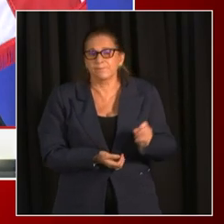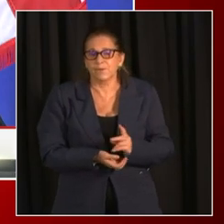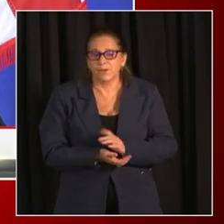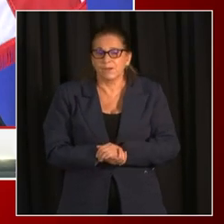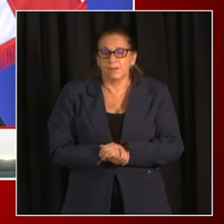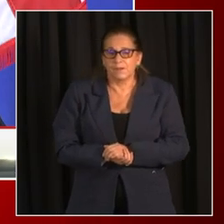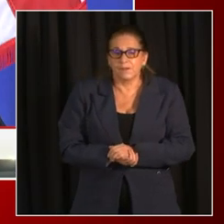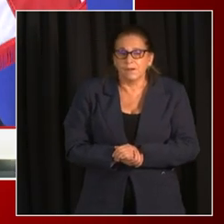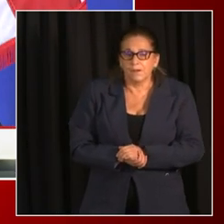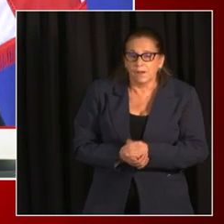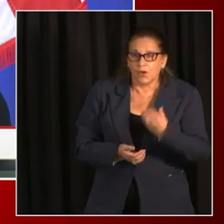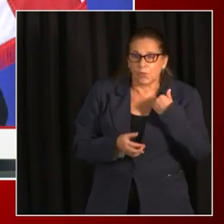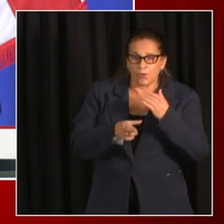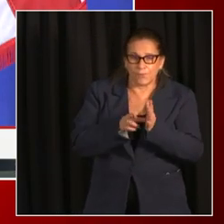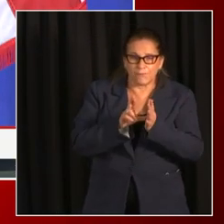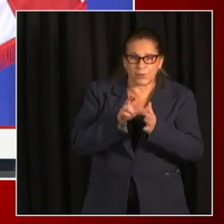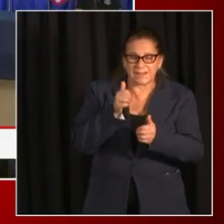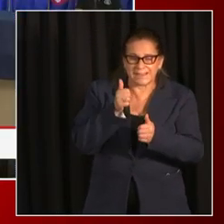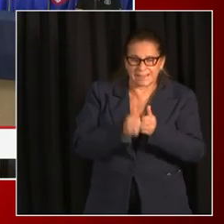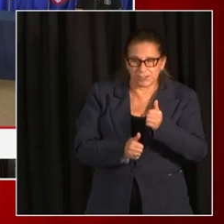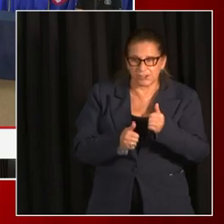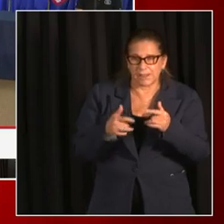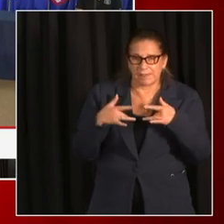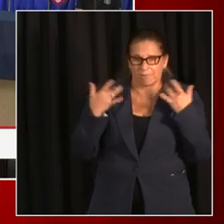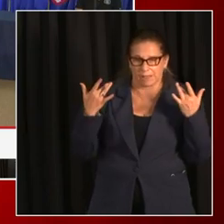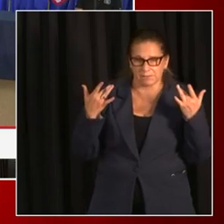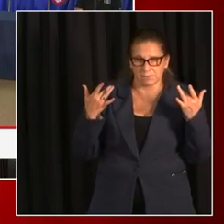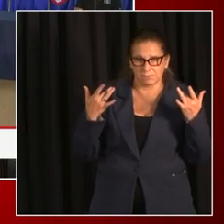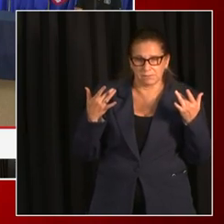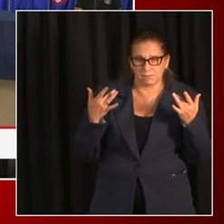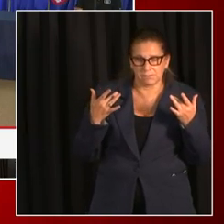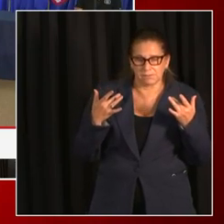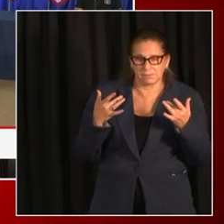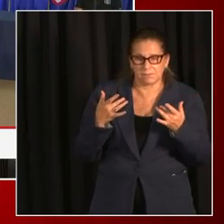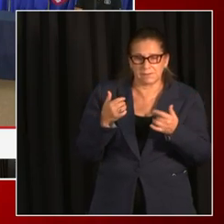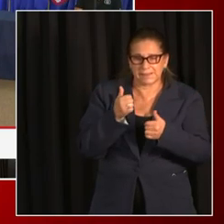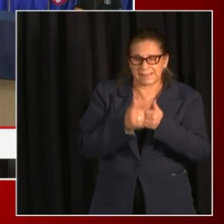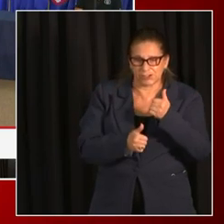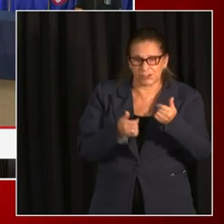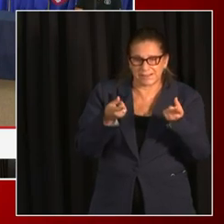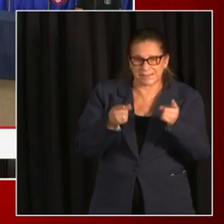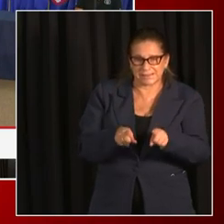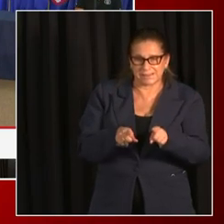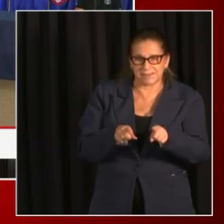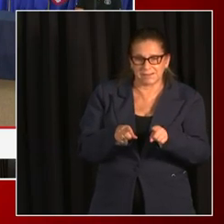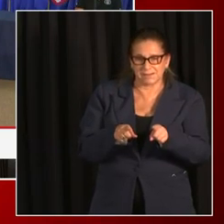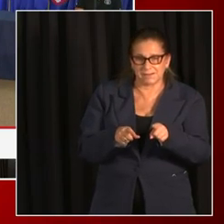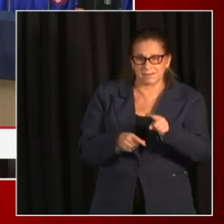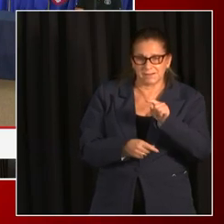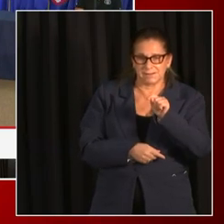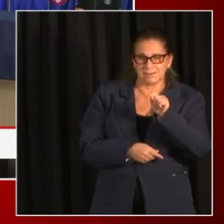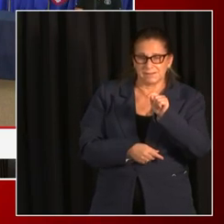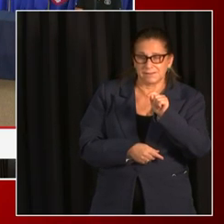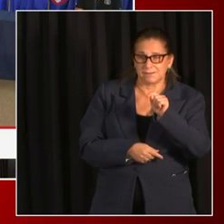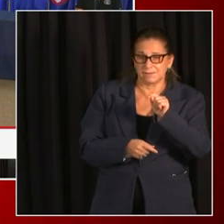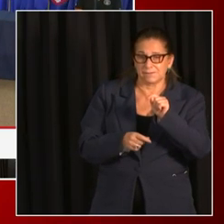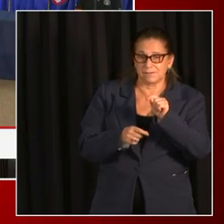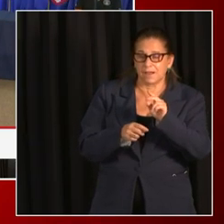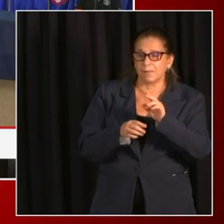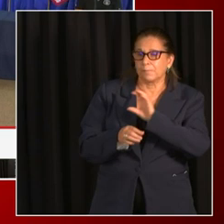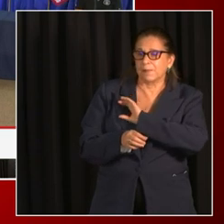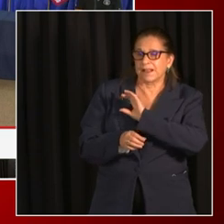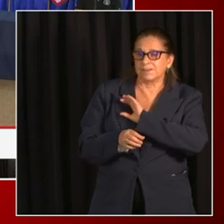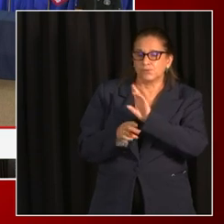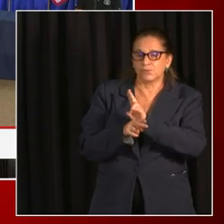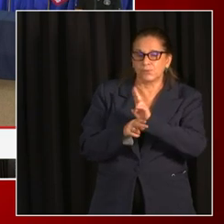We review each instance like this, including this one, both the tactics used, the deployment of use of force,